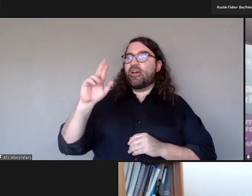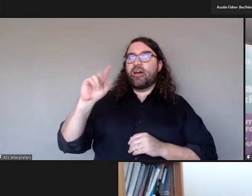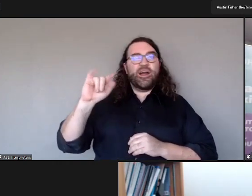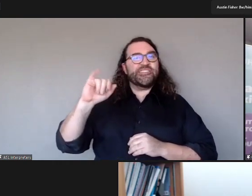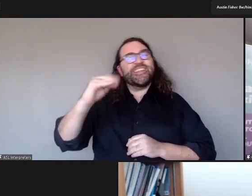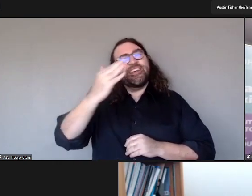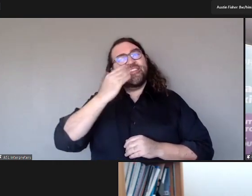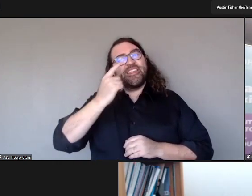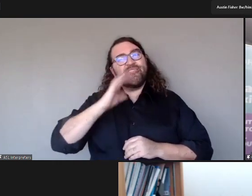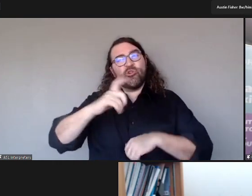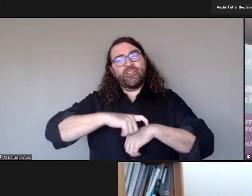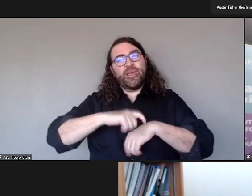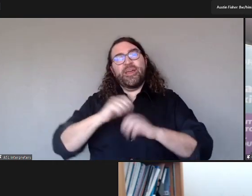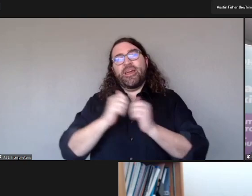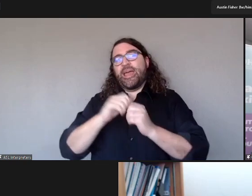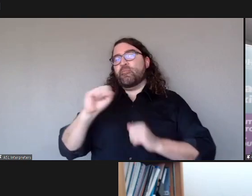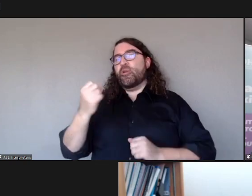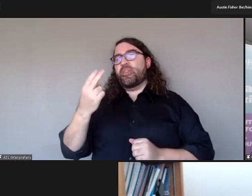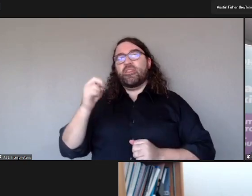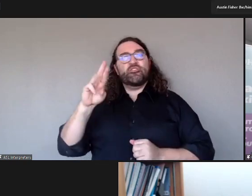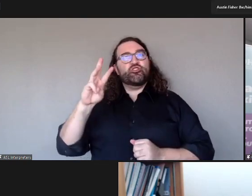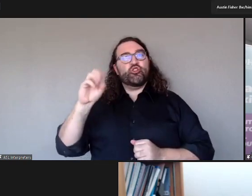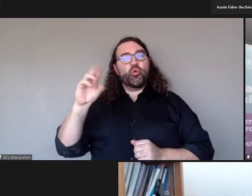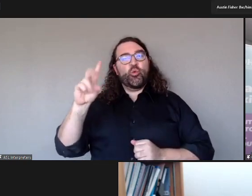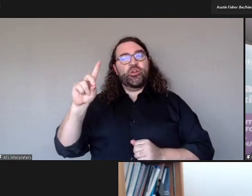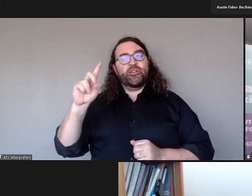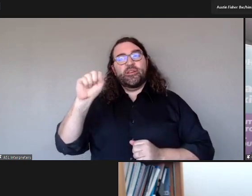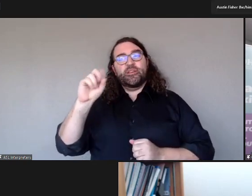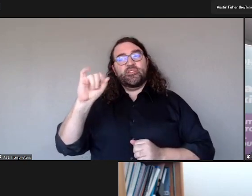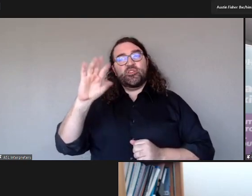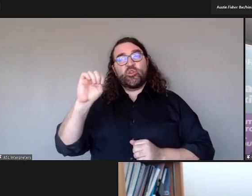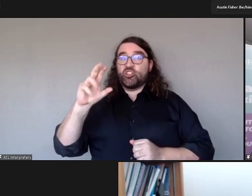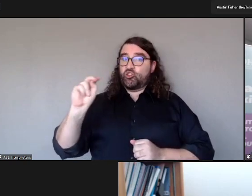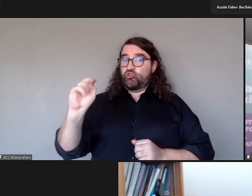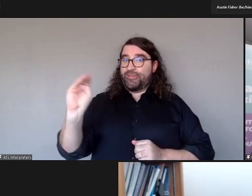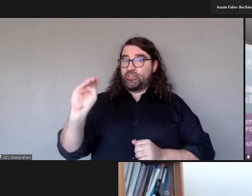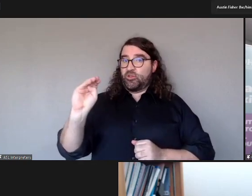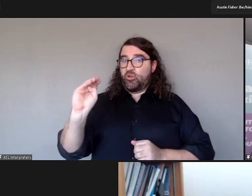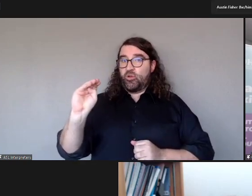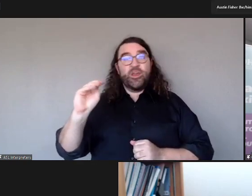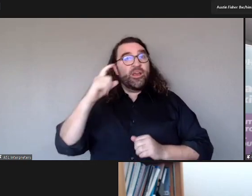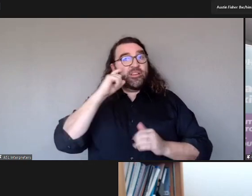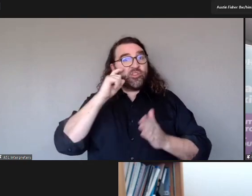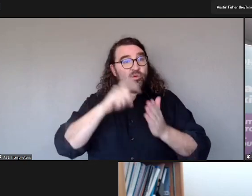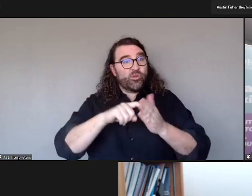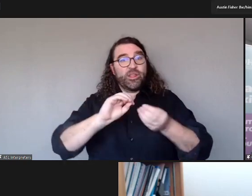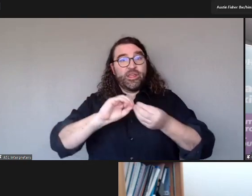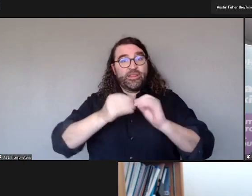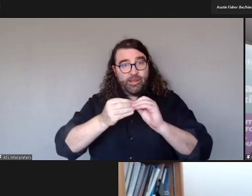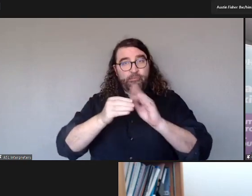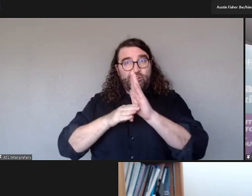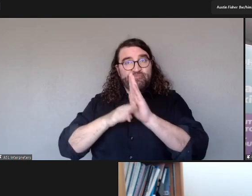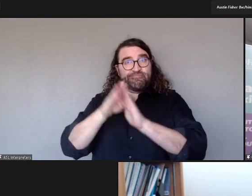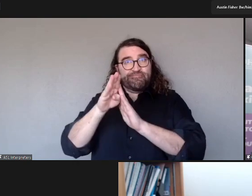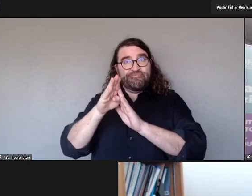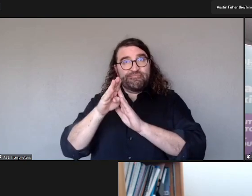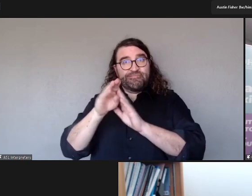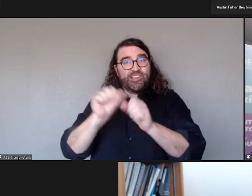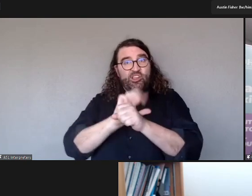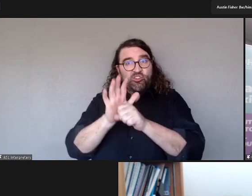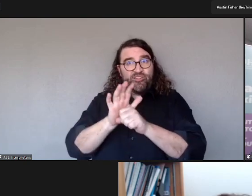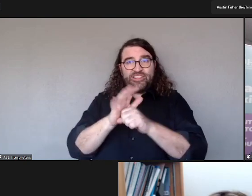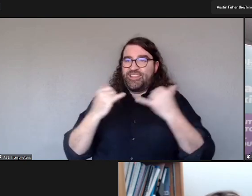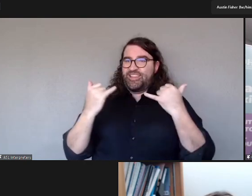is Austin Fisher with Source New Mexico. So given the spike in cases, which I'm seeing is we're currently